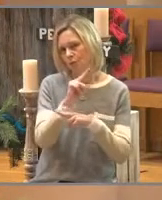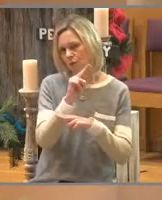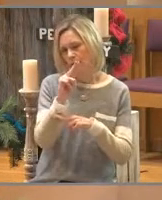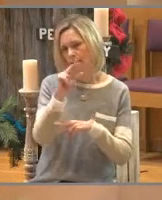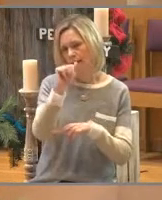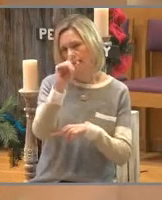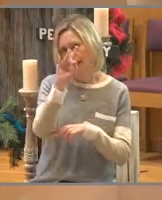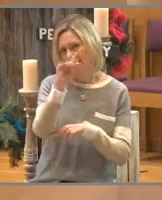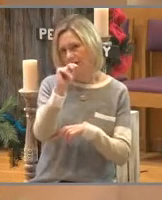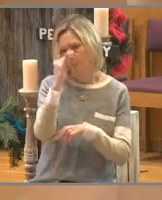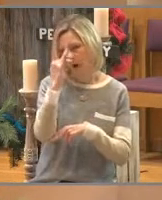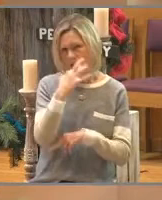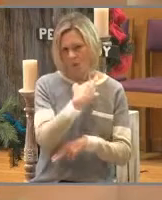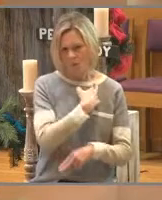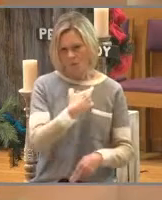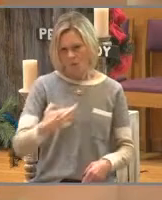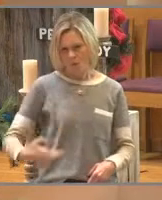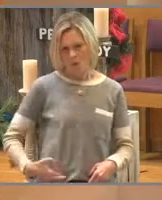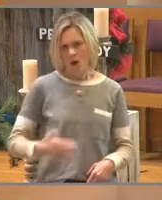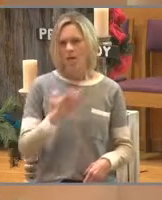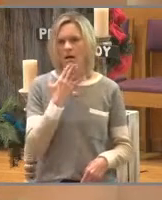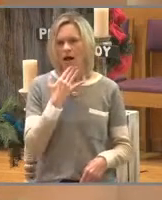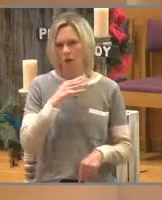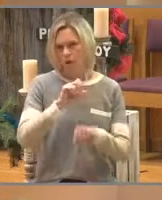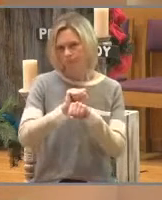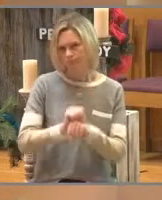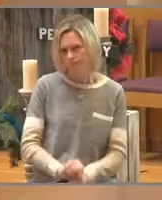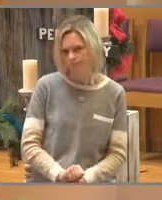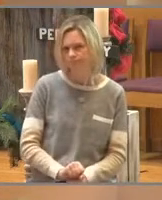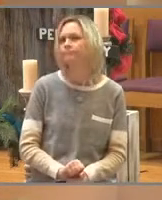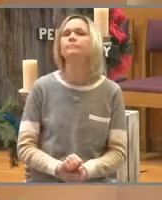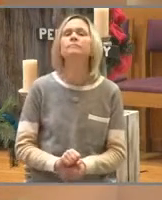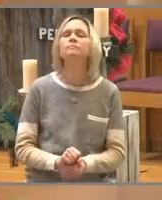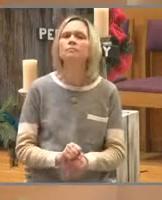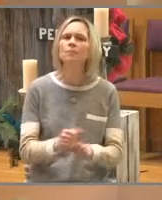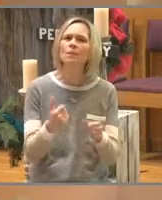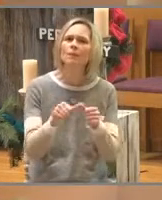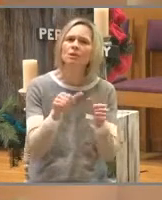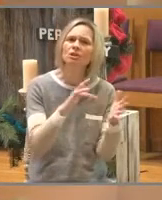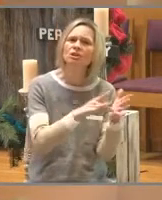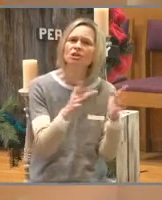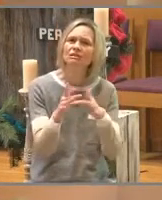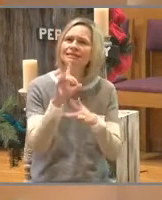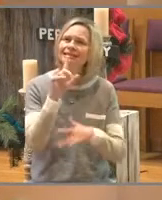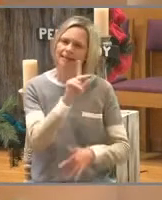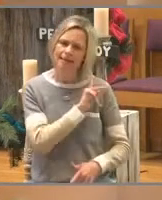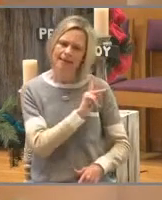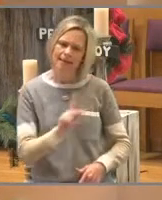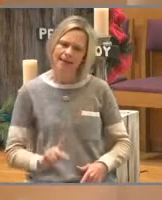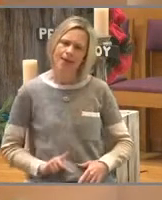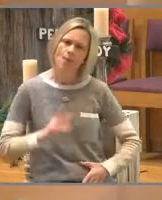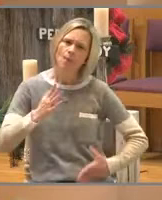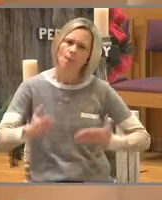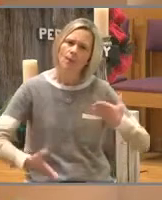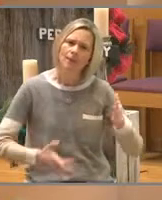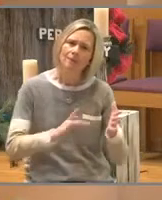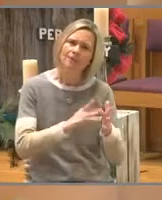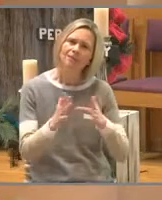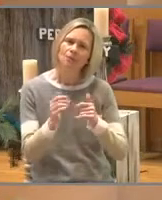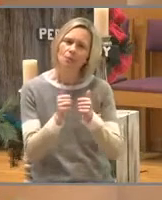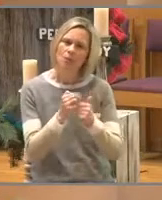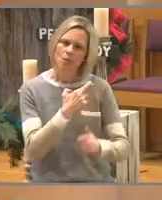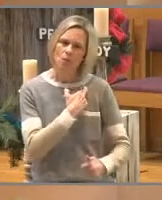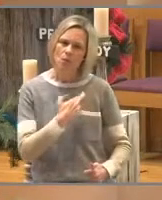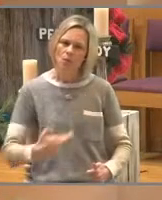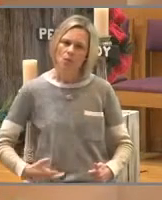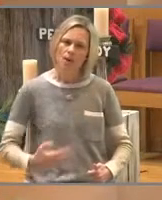is a royal color in tradition, and so it remembers that Jesus is King, and we welcome him with royal blue. So that's